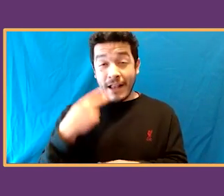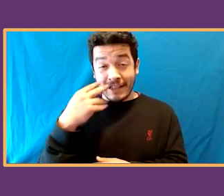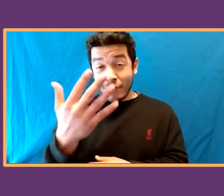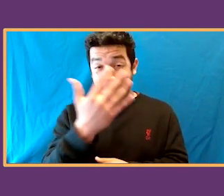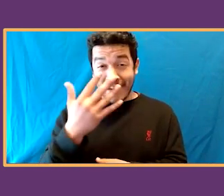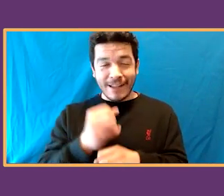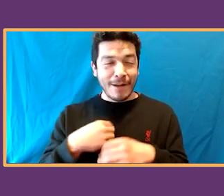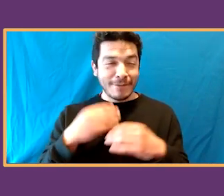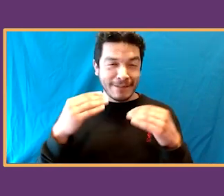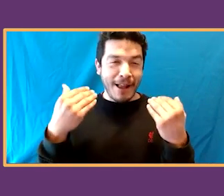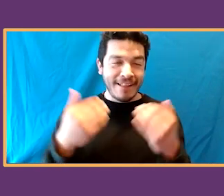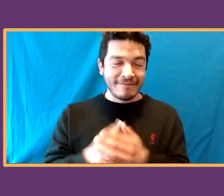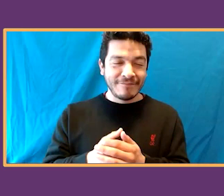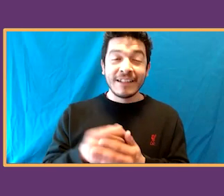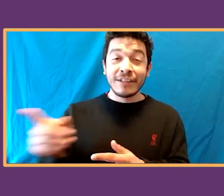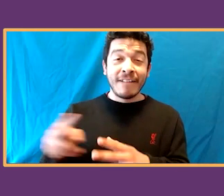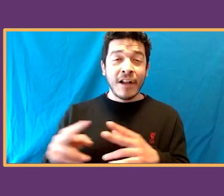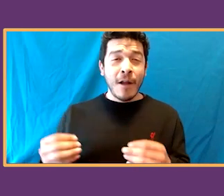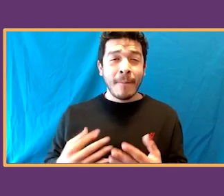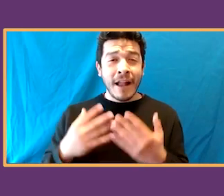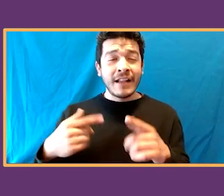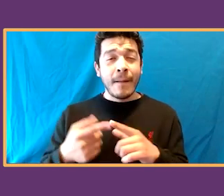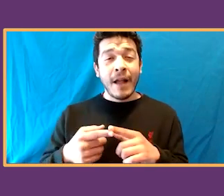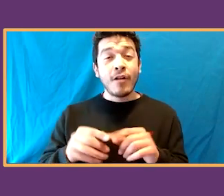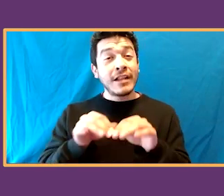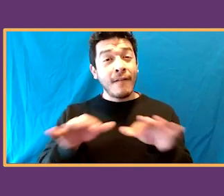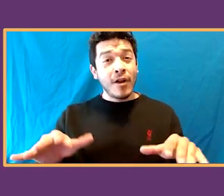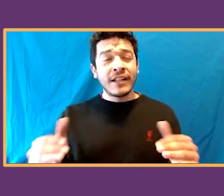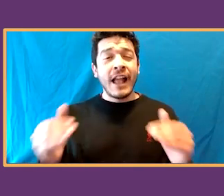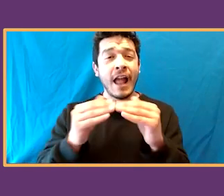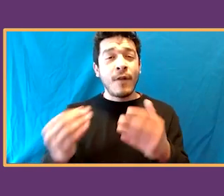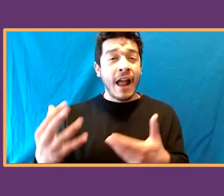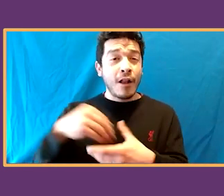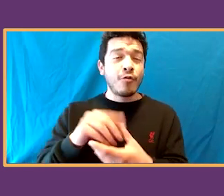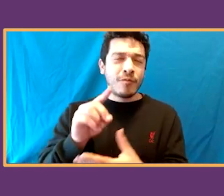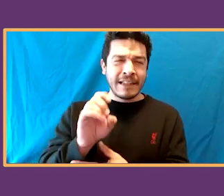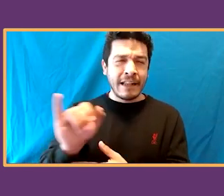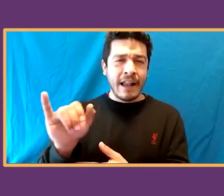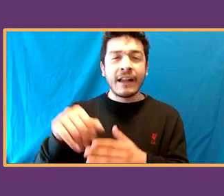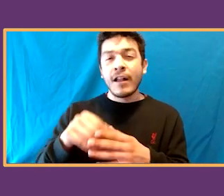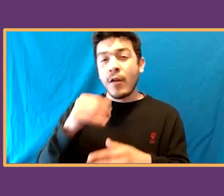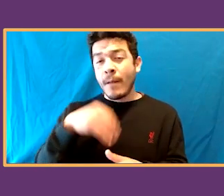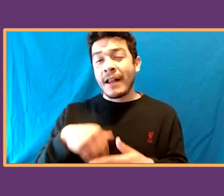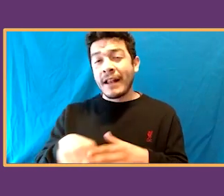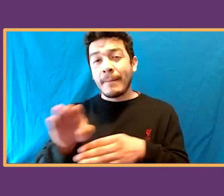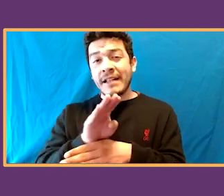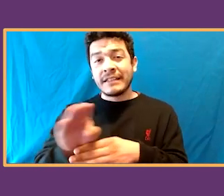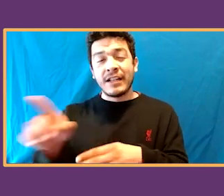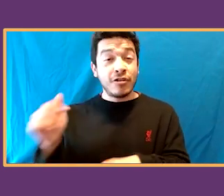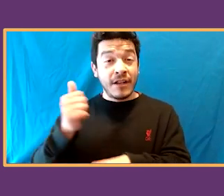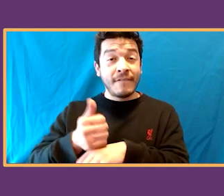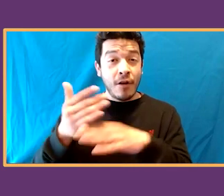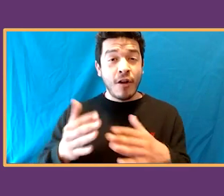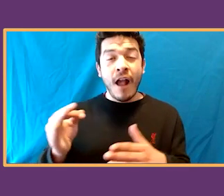me smile. Kimfer is passionate about diversity, equity, and inclusion in women in business. She is the founder of Inclusion Equals, a